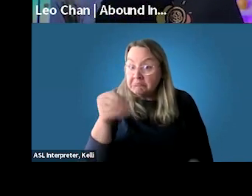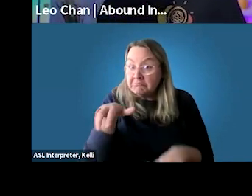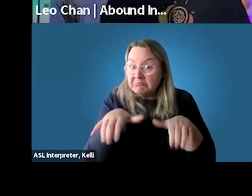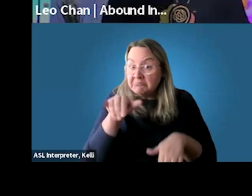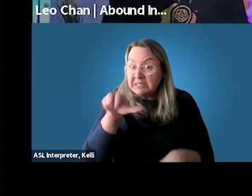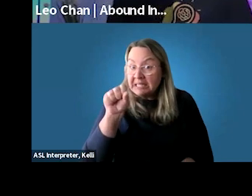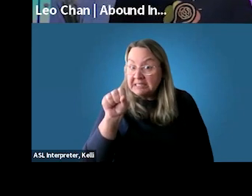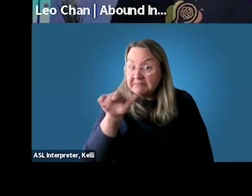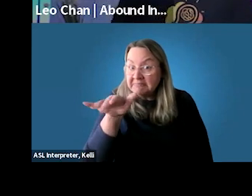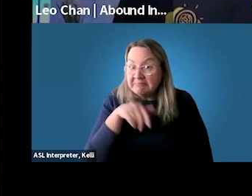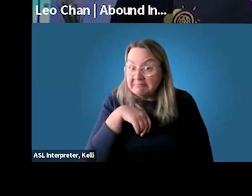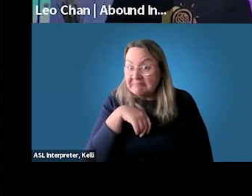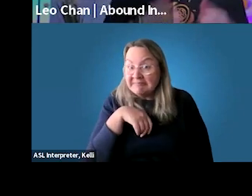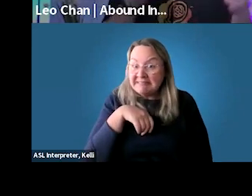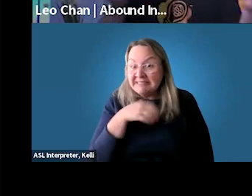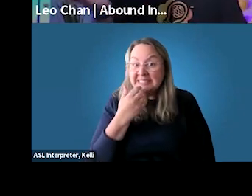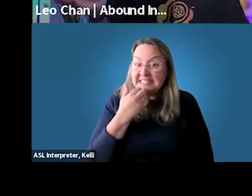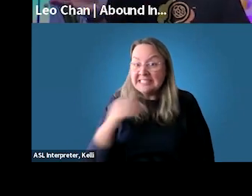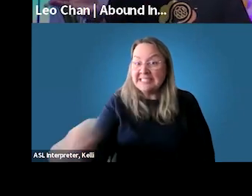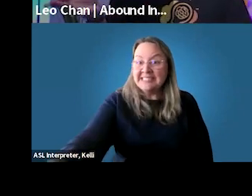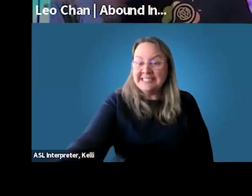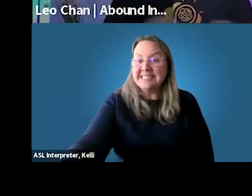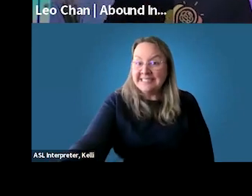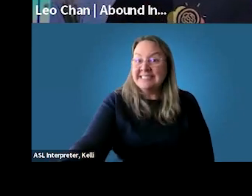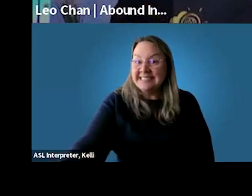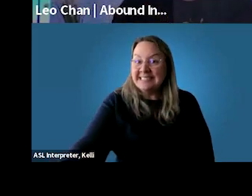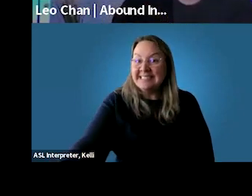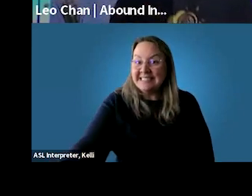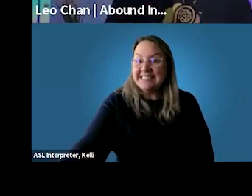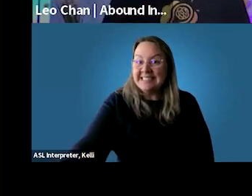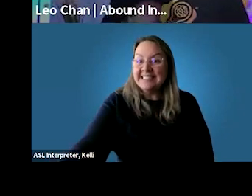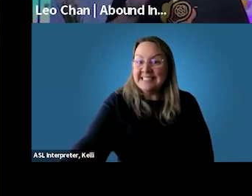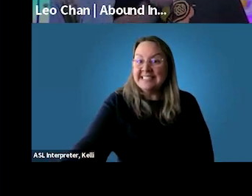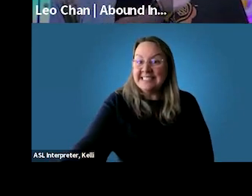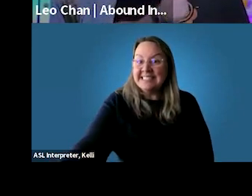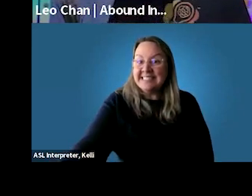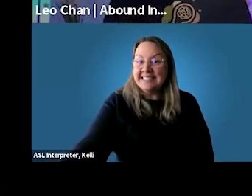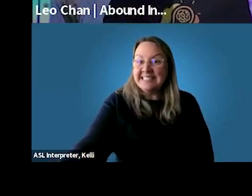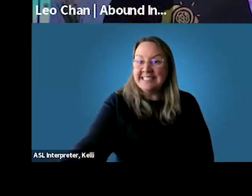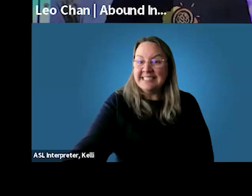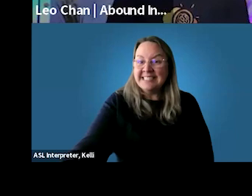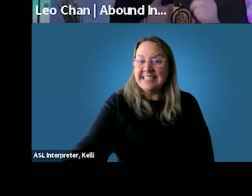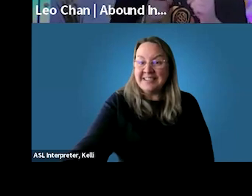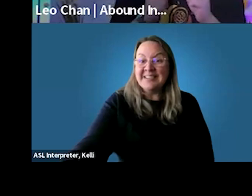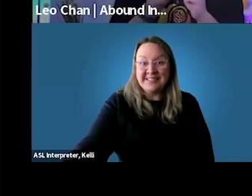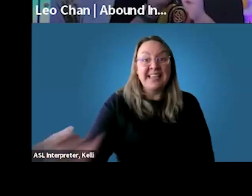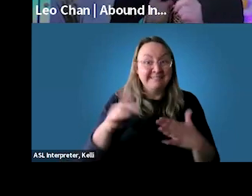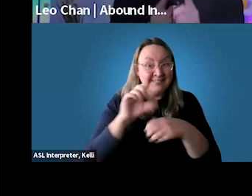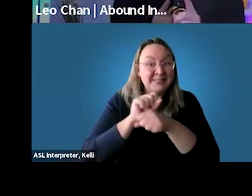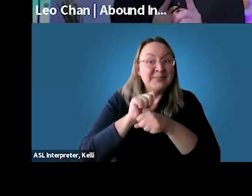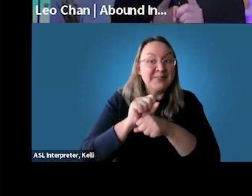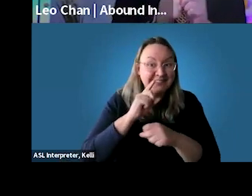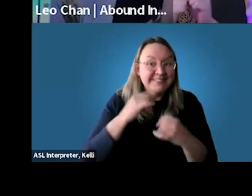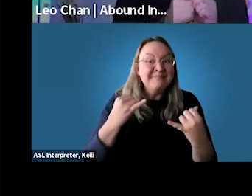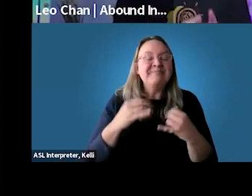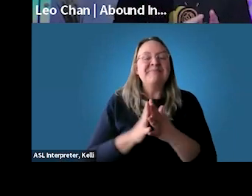describes himself as, okay. We got some curious folks in the room. All righty. All right. I'm going to put you all to work. Okay. So I'm going to